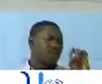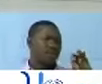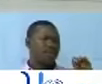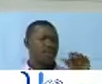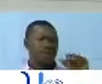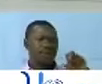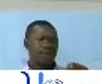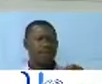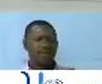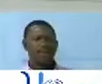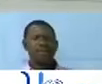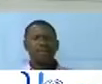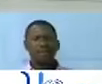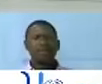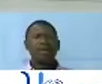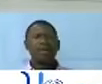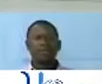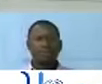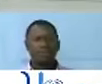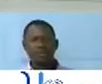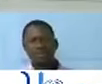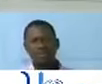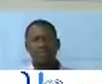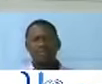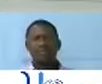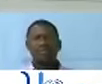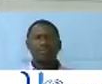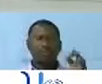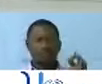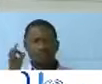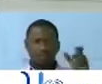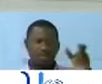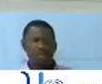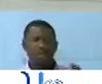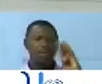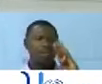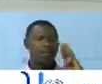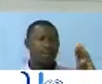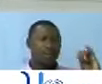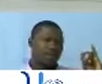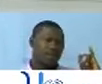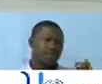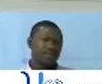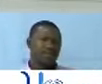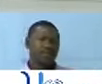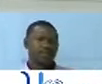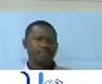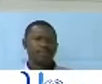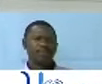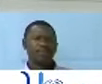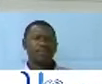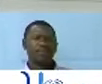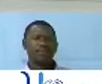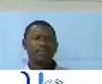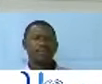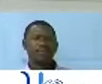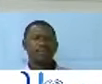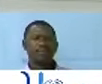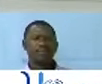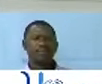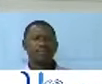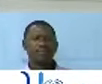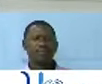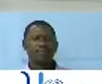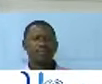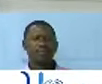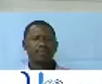Chief Justice and at BVI, by the way. My Chief Justice Jamano Bobu. And no. I said she's now the Chief Justice